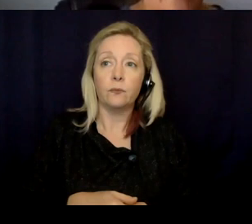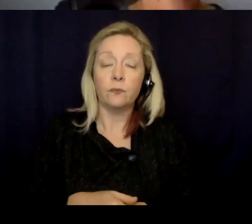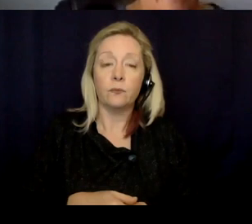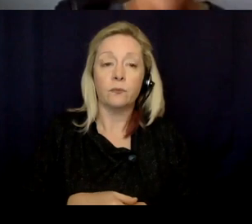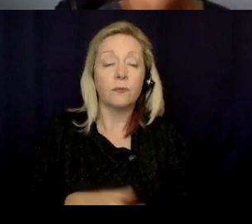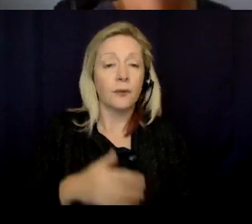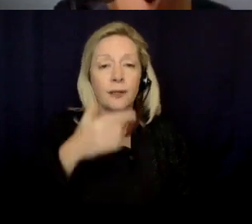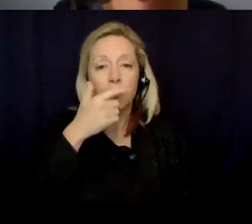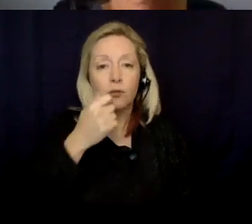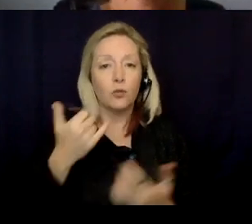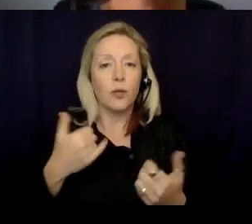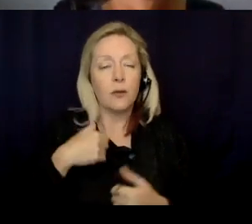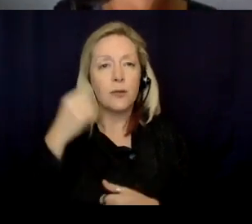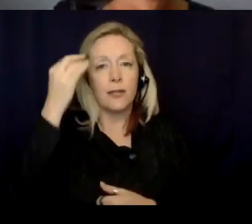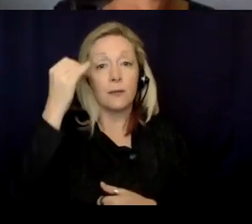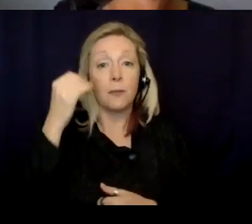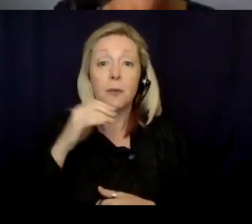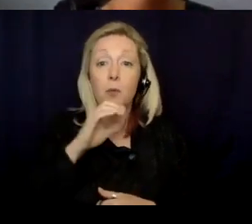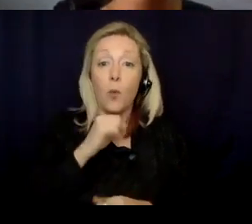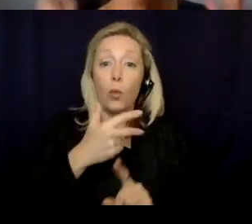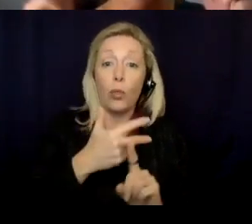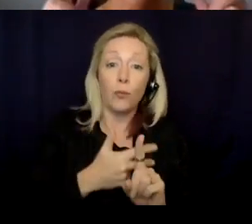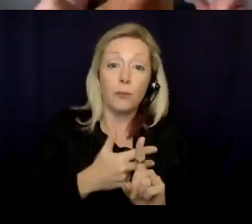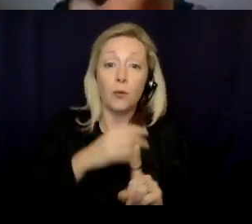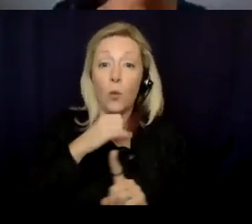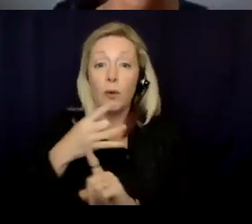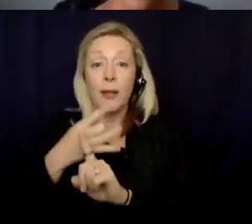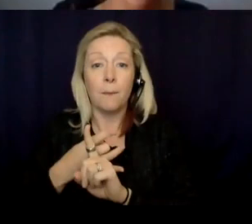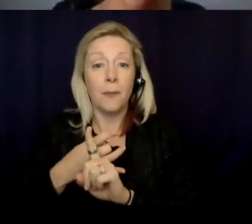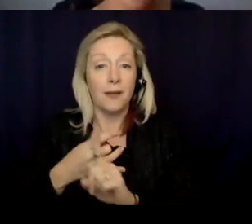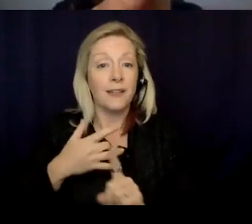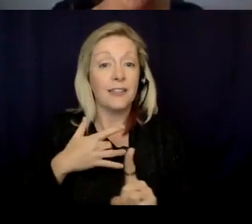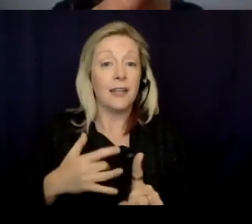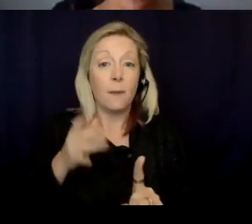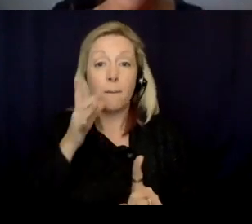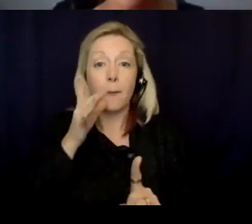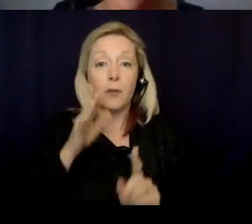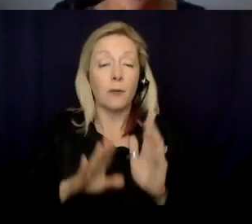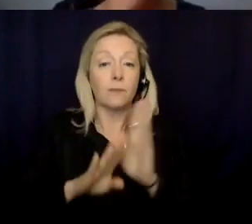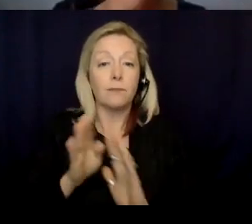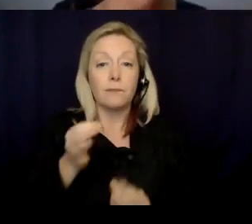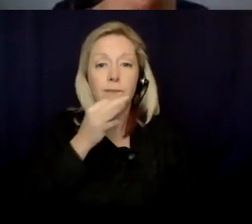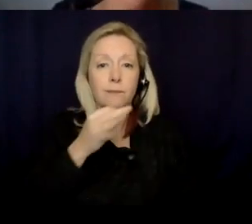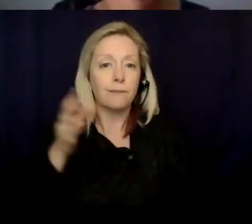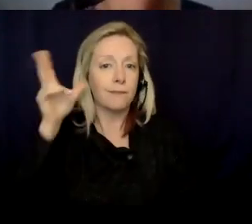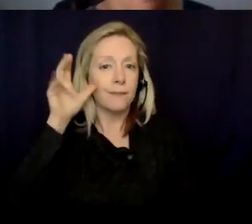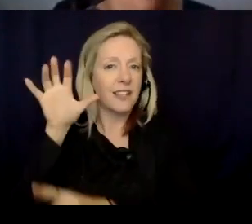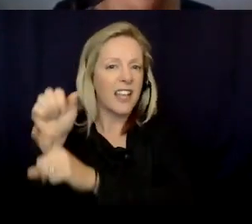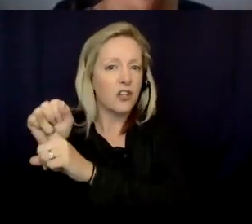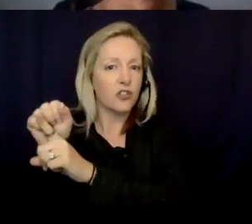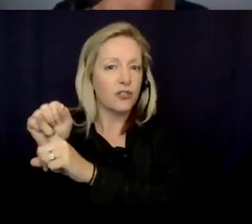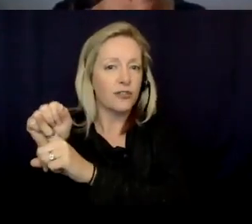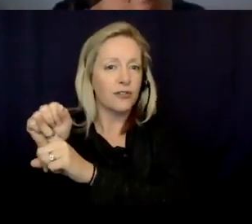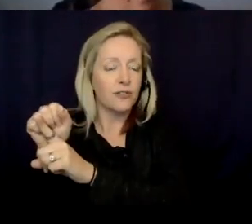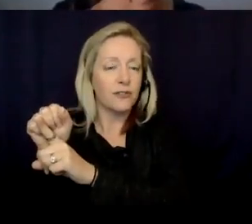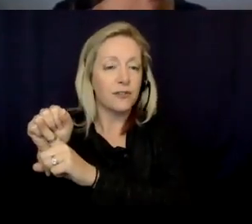when we, as moms, develop those mama ears. In the first few months, I remember my babies,